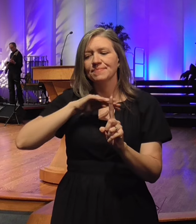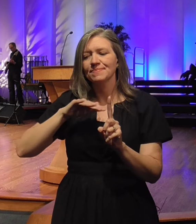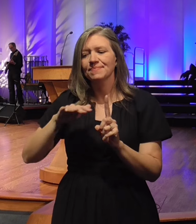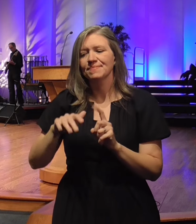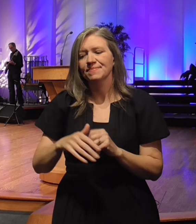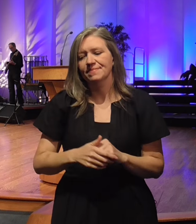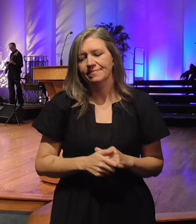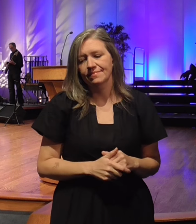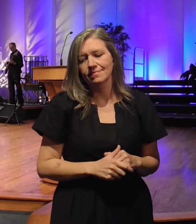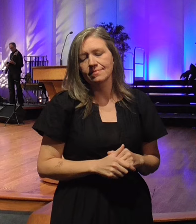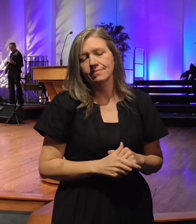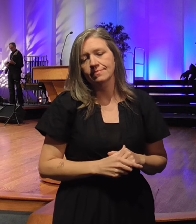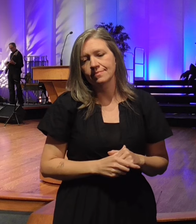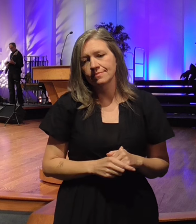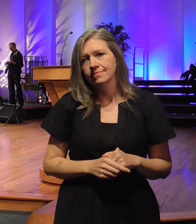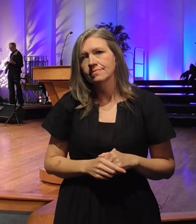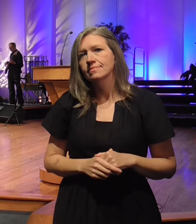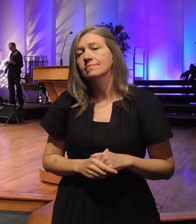Love is all